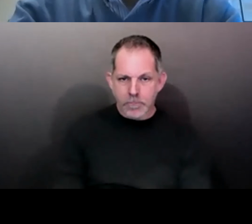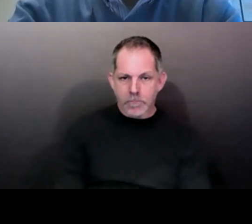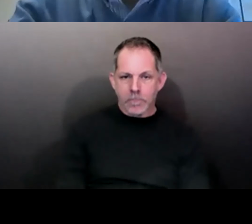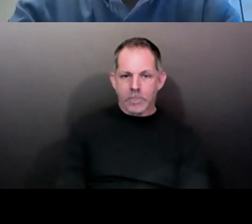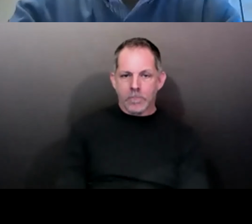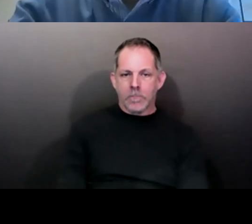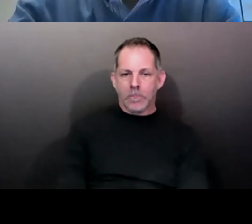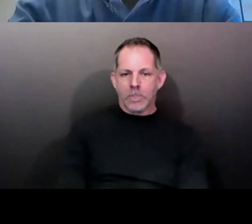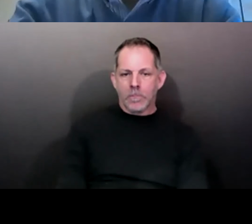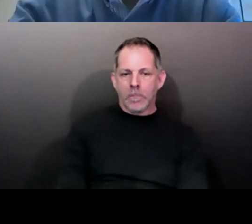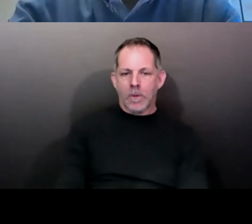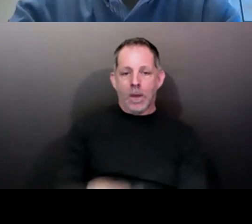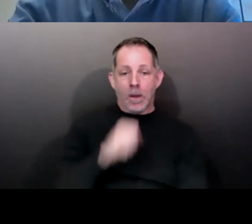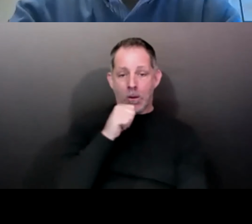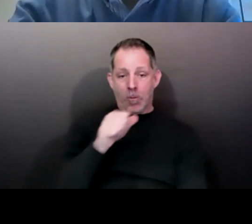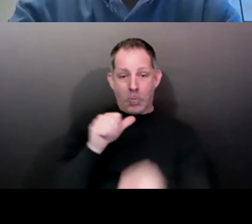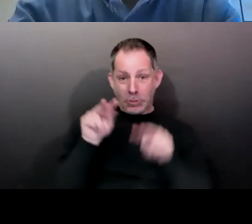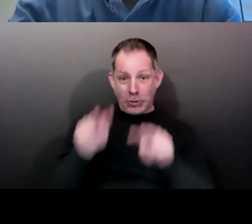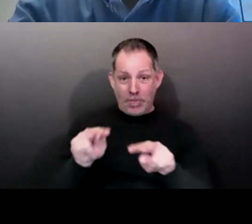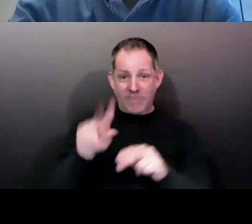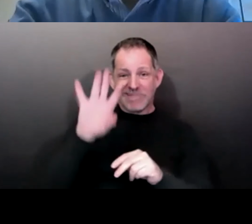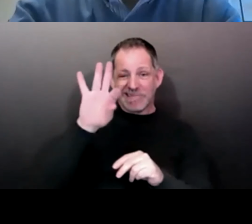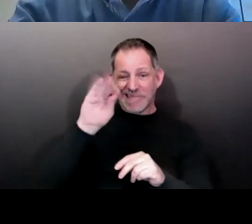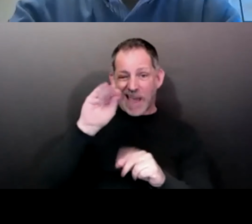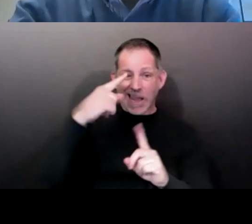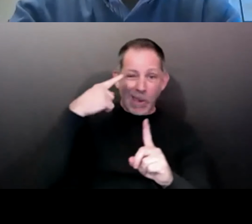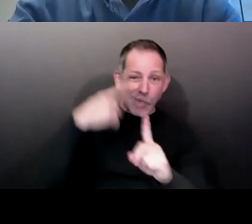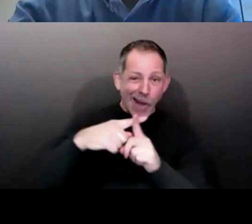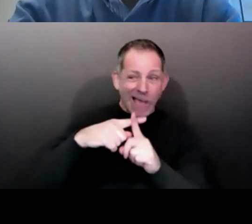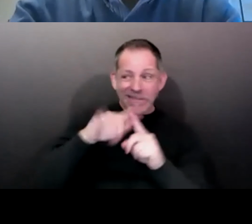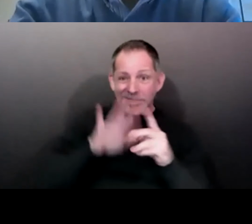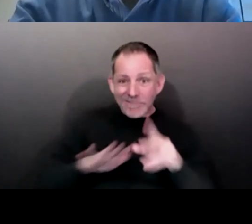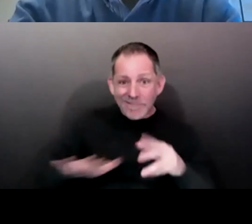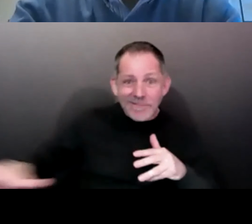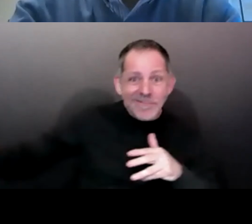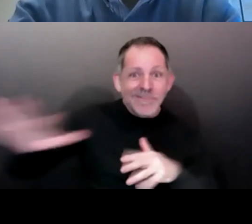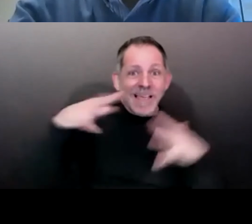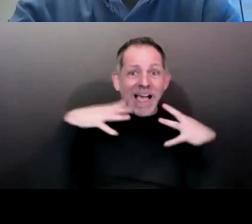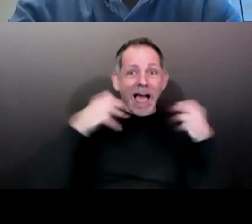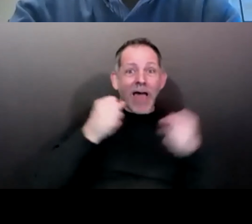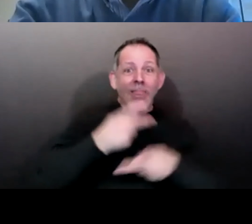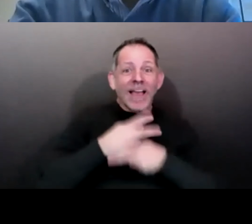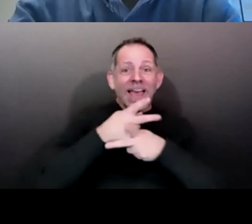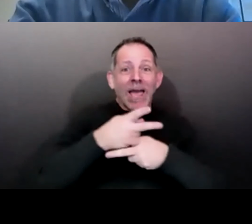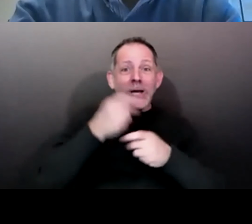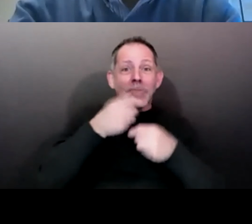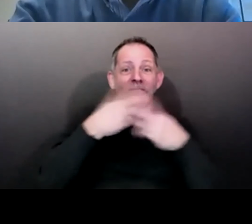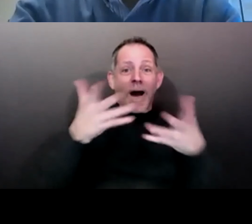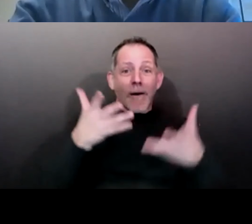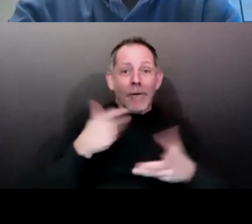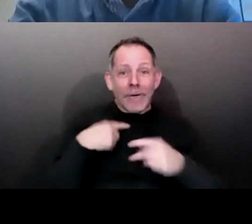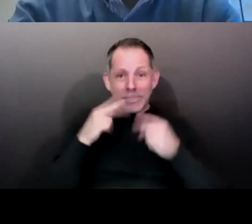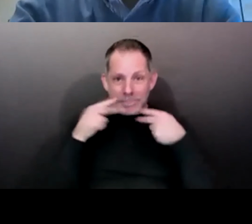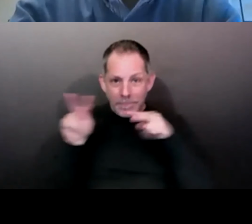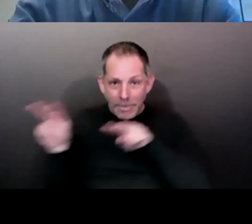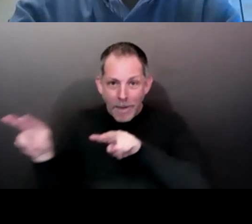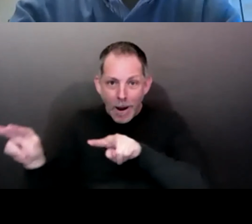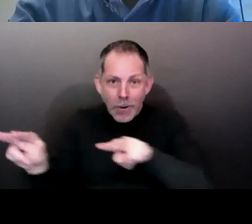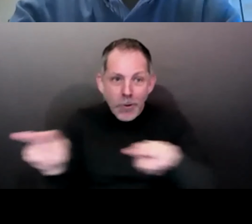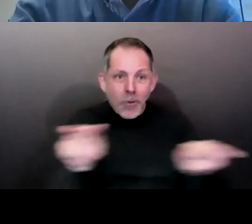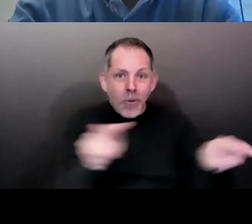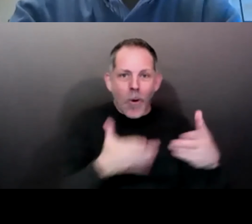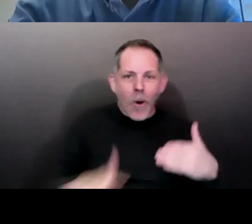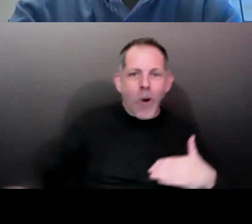that are part of the COVID vaccine distribution program here in Snohomish County.